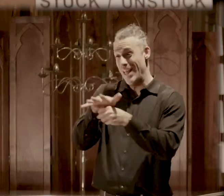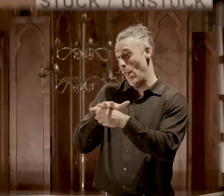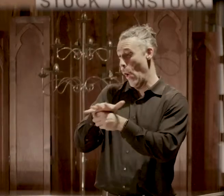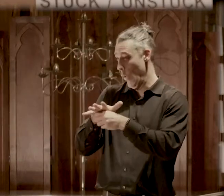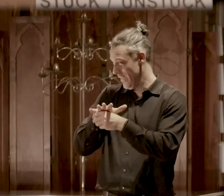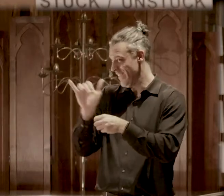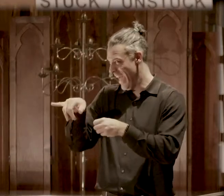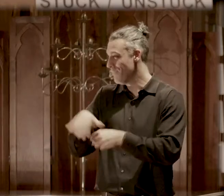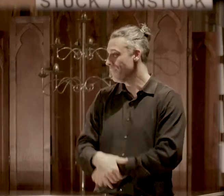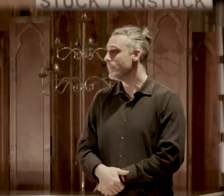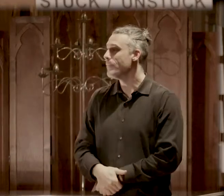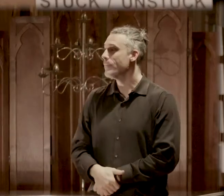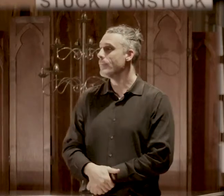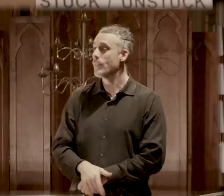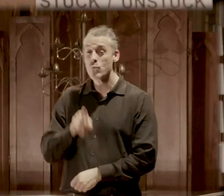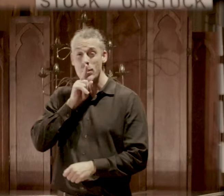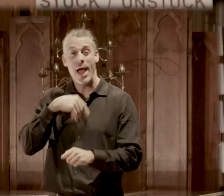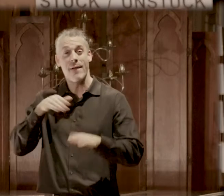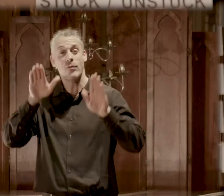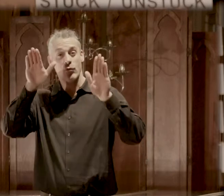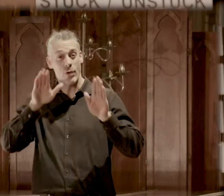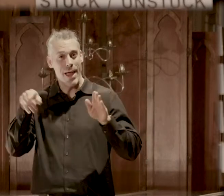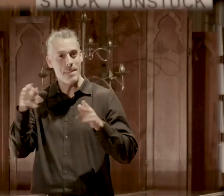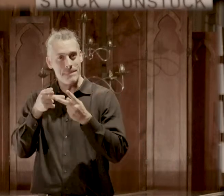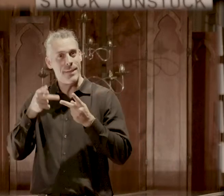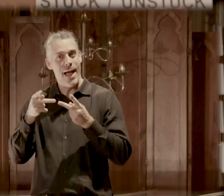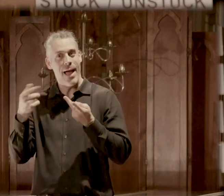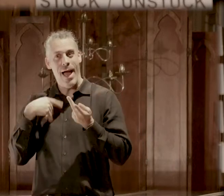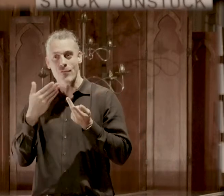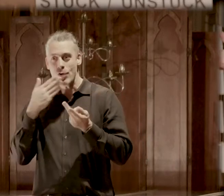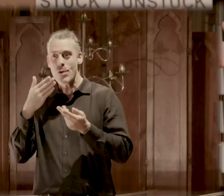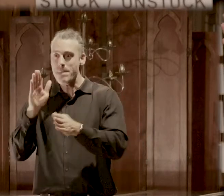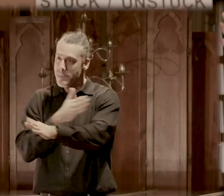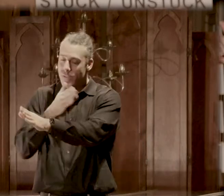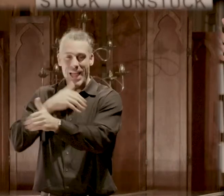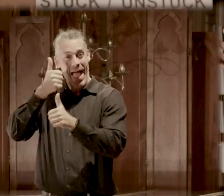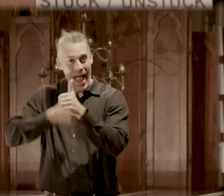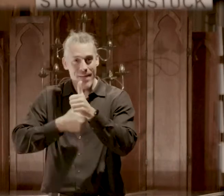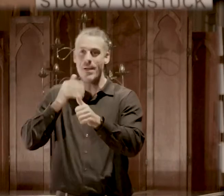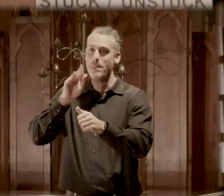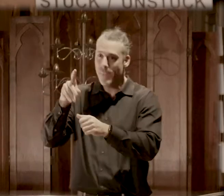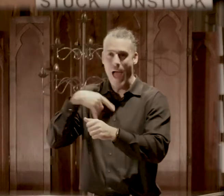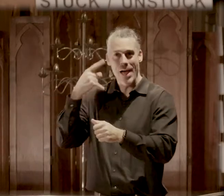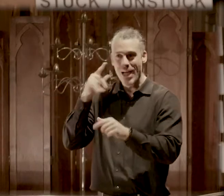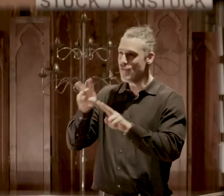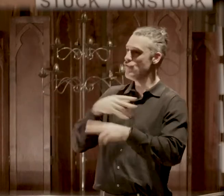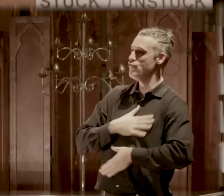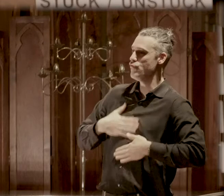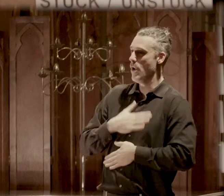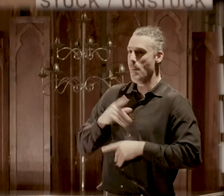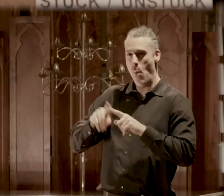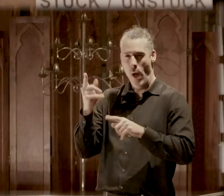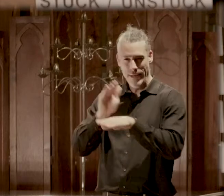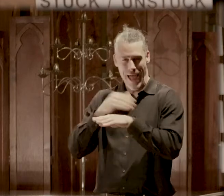Local. Okay. And it was this great venue where just like literally every band there was like, yes.